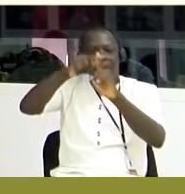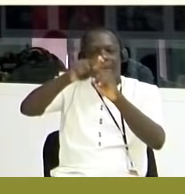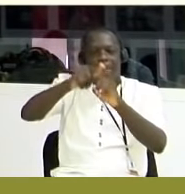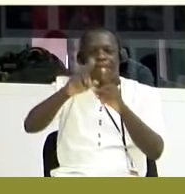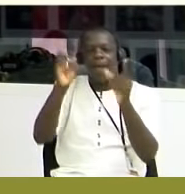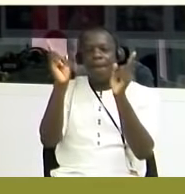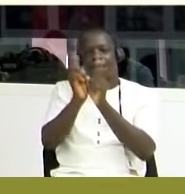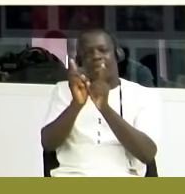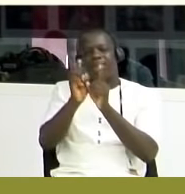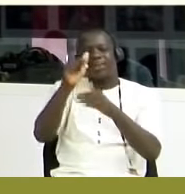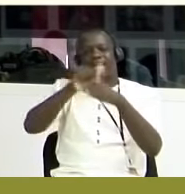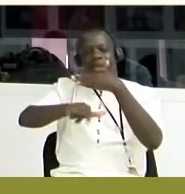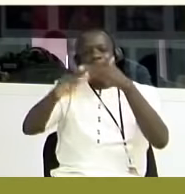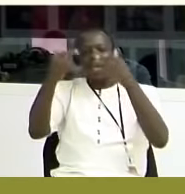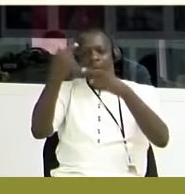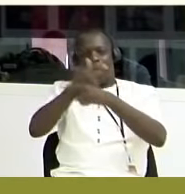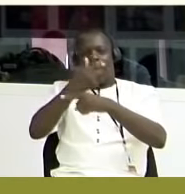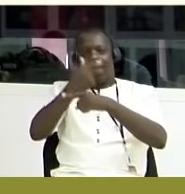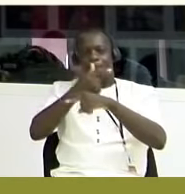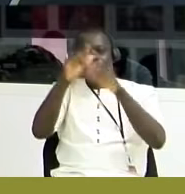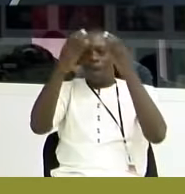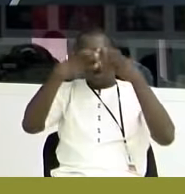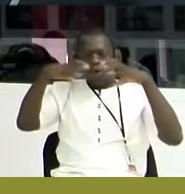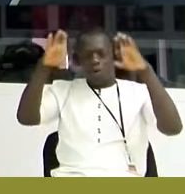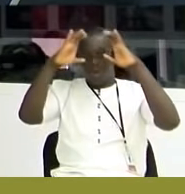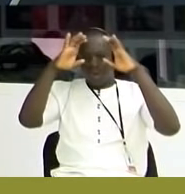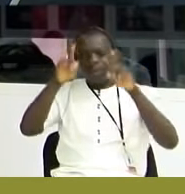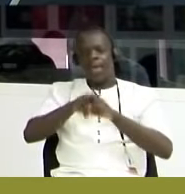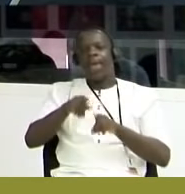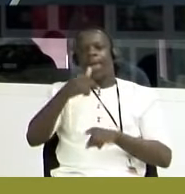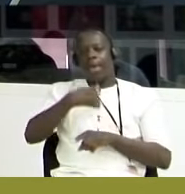And I already told you what the reasons were,